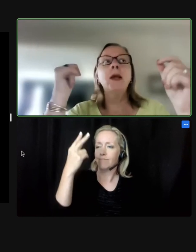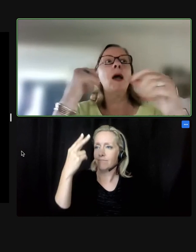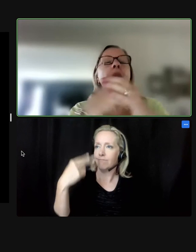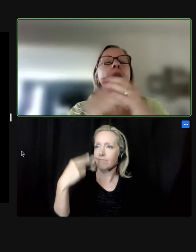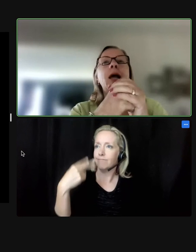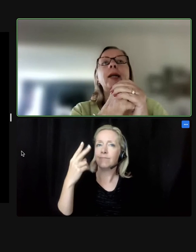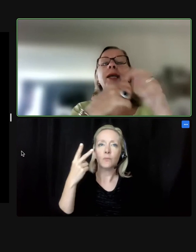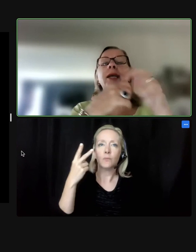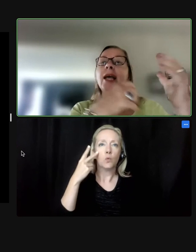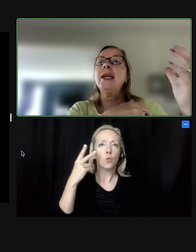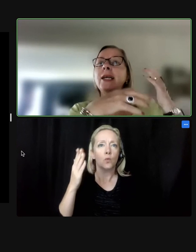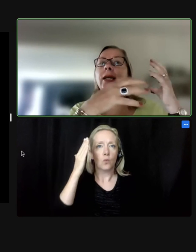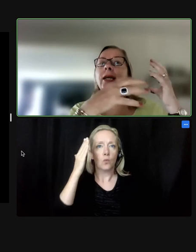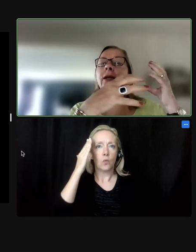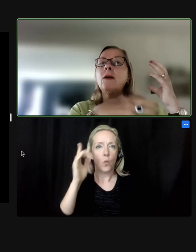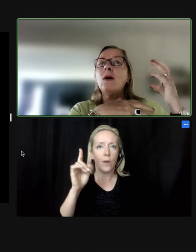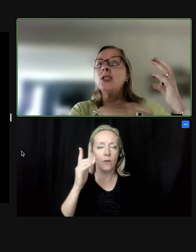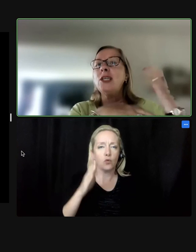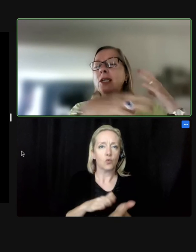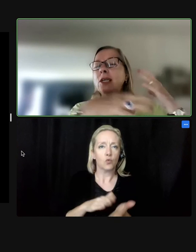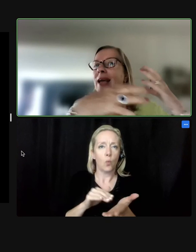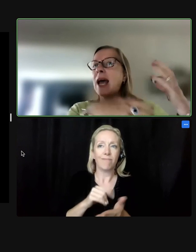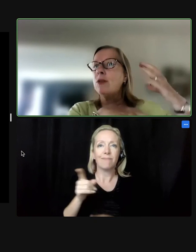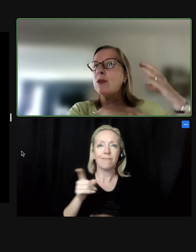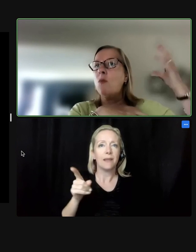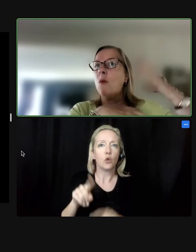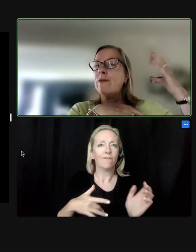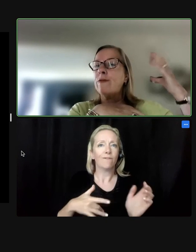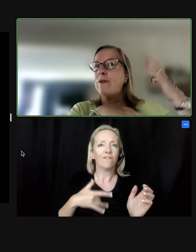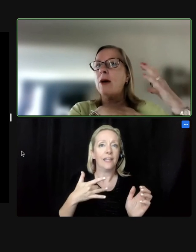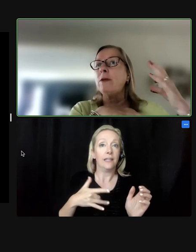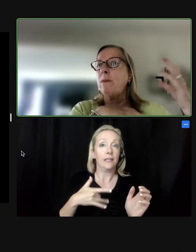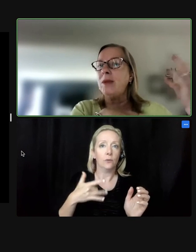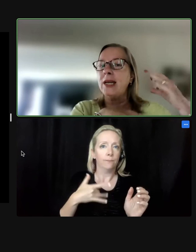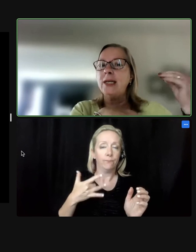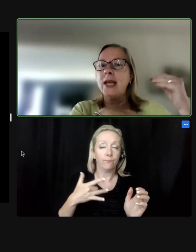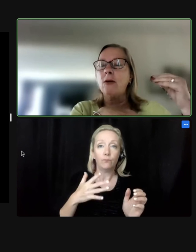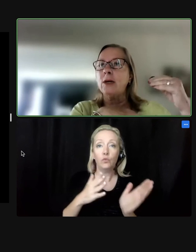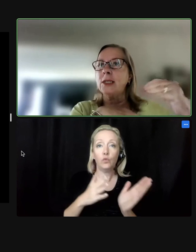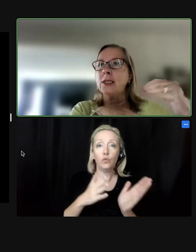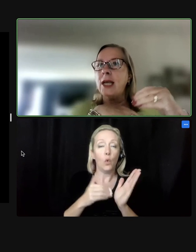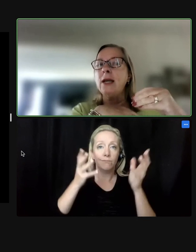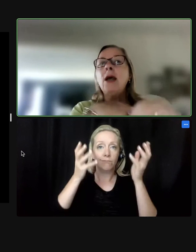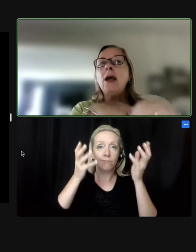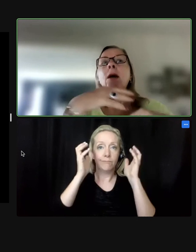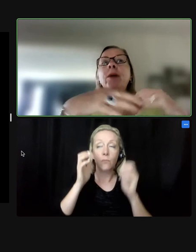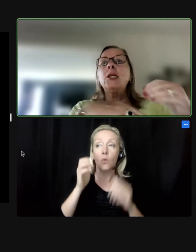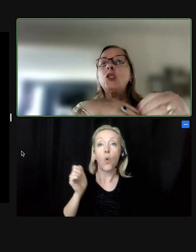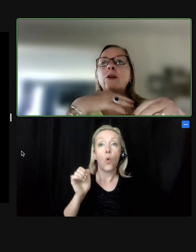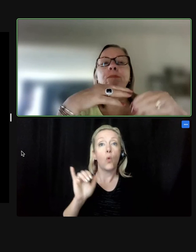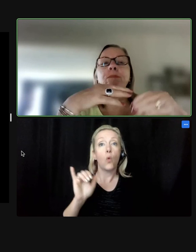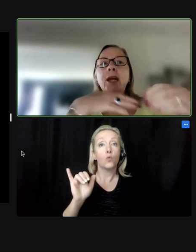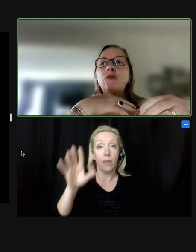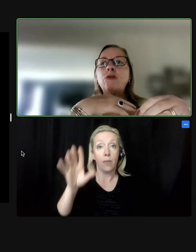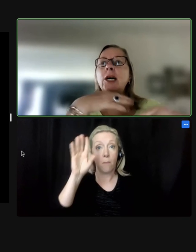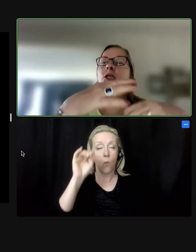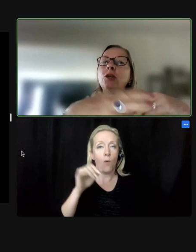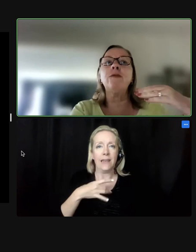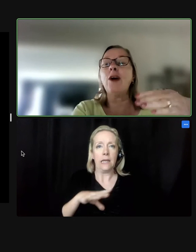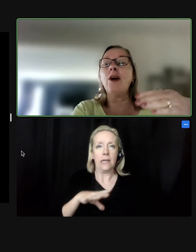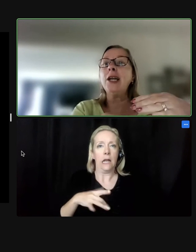feel it. And again, he also didn't like how the water felt beating down on his head. But it took